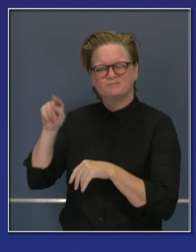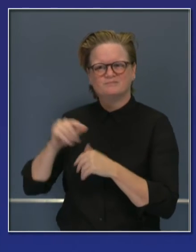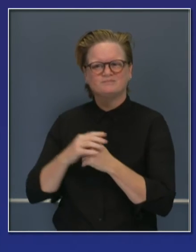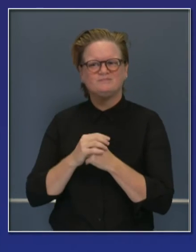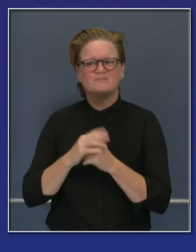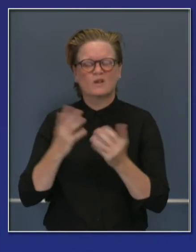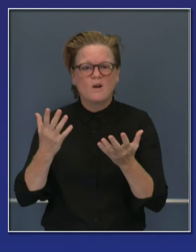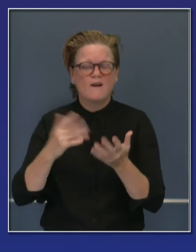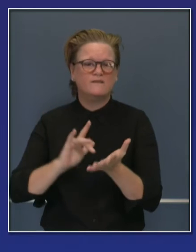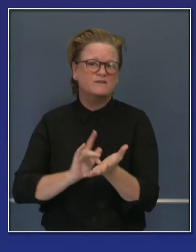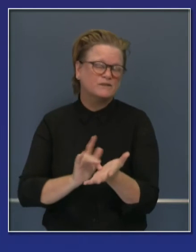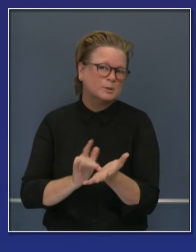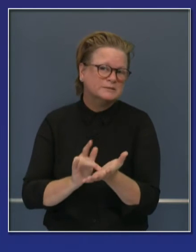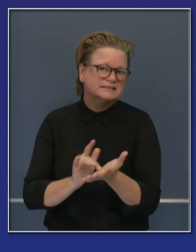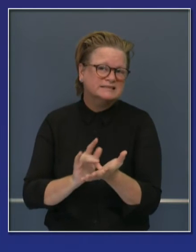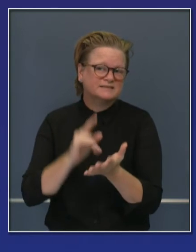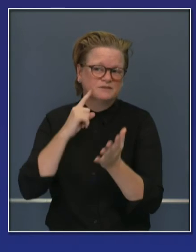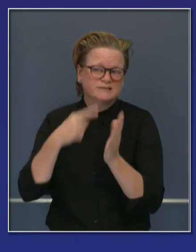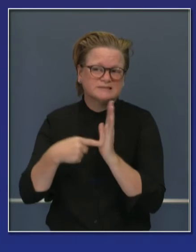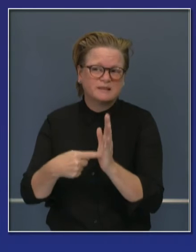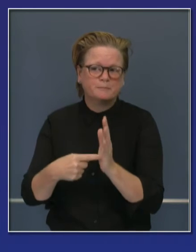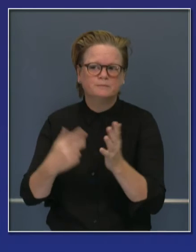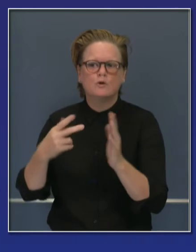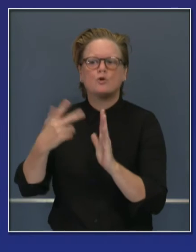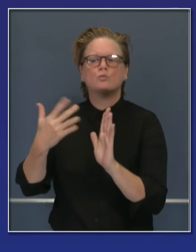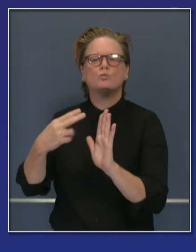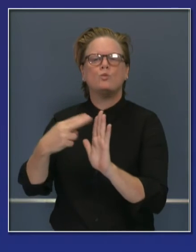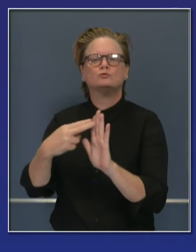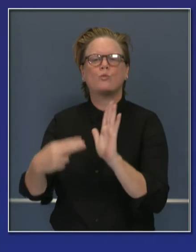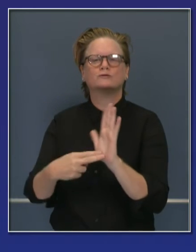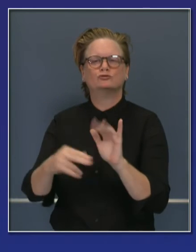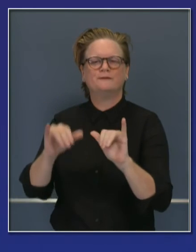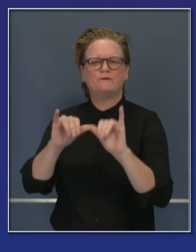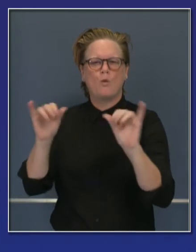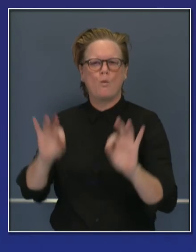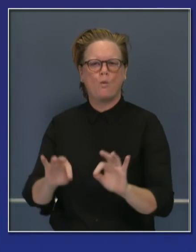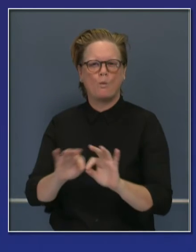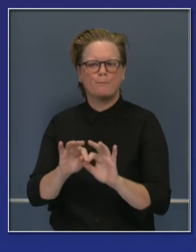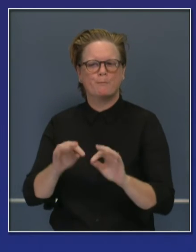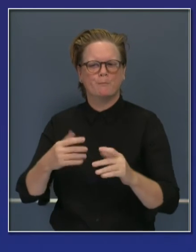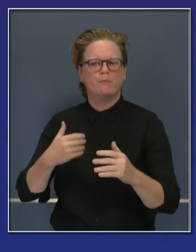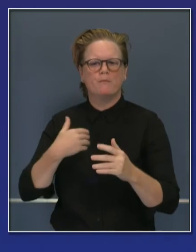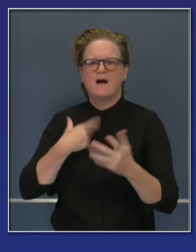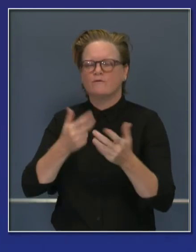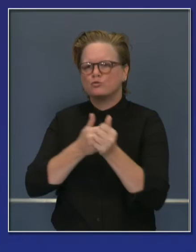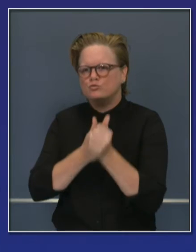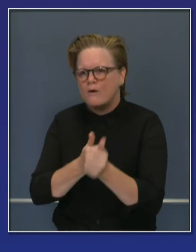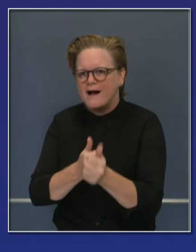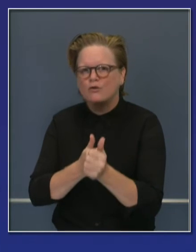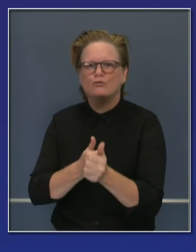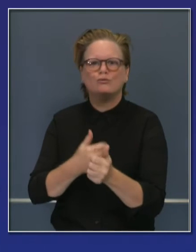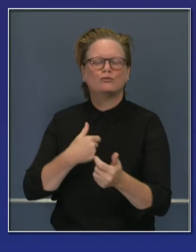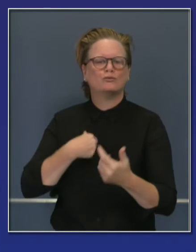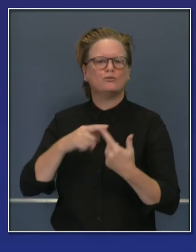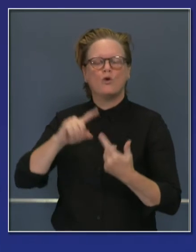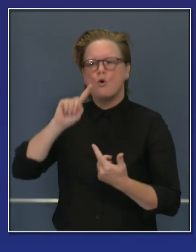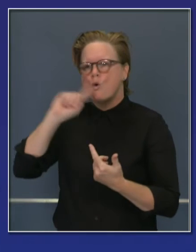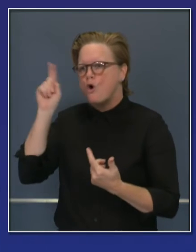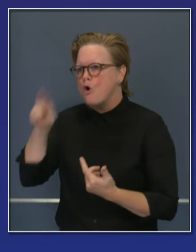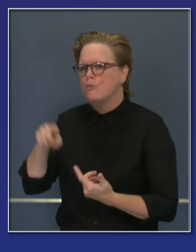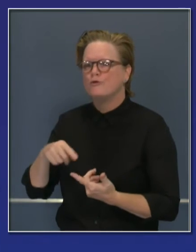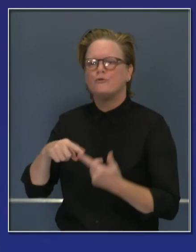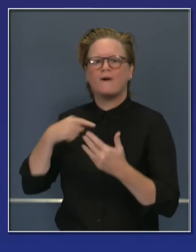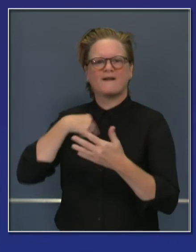state, that we have provider registration, reporting, tracking, ordering. All of that needs to feed into our state system, and not just that